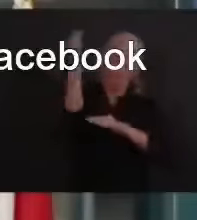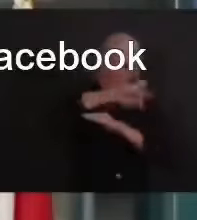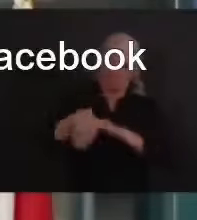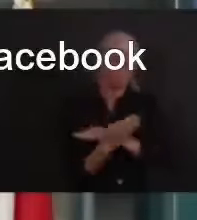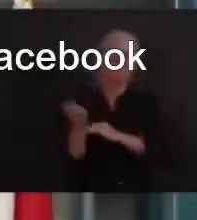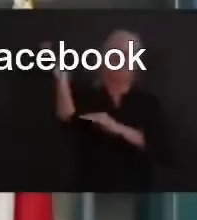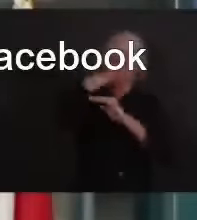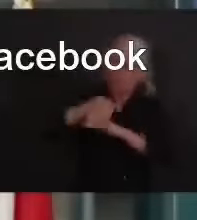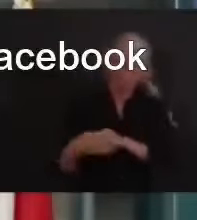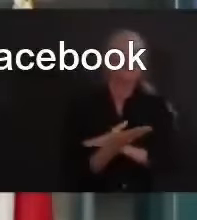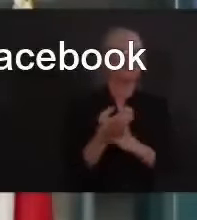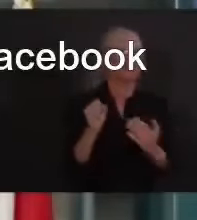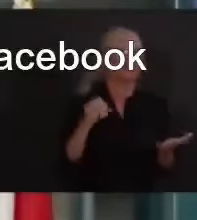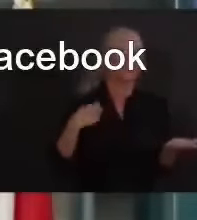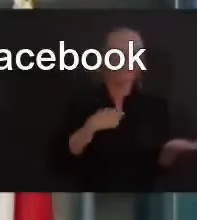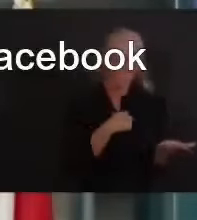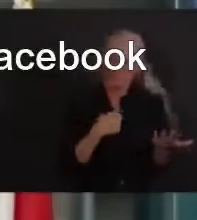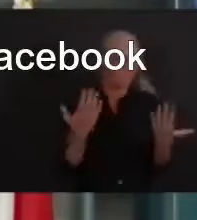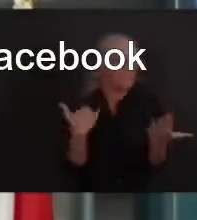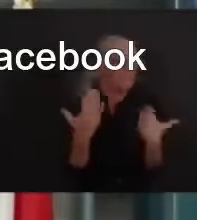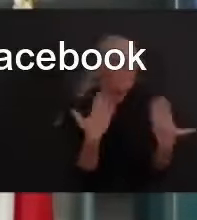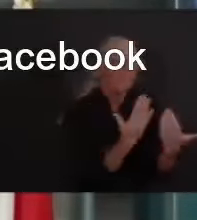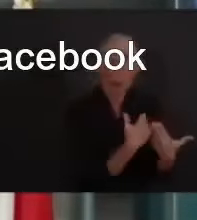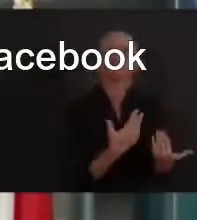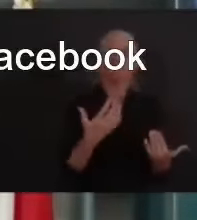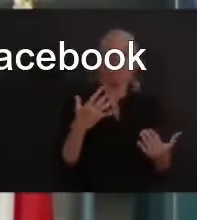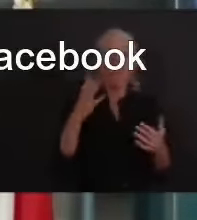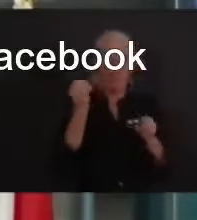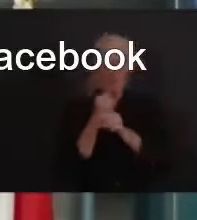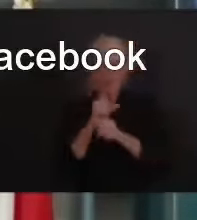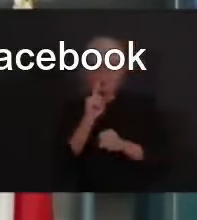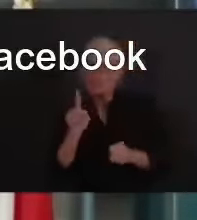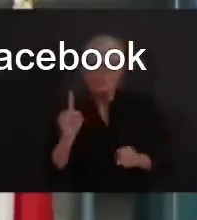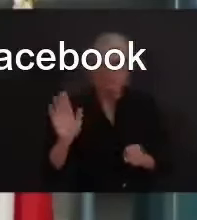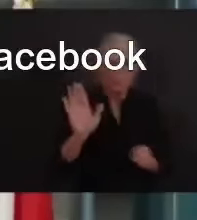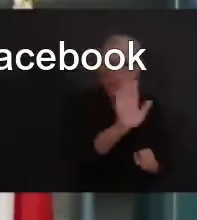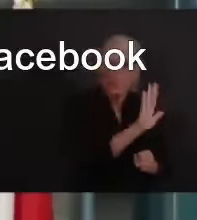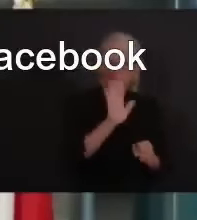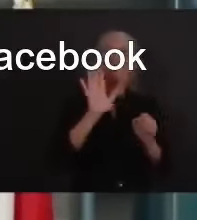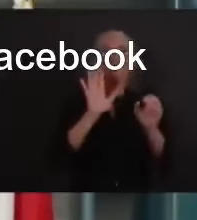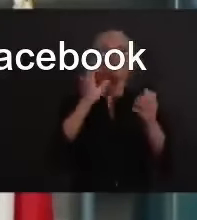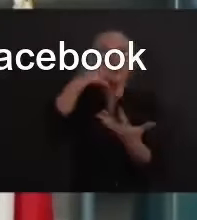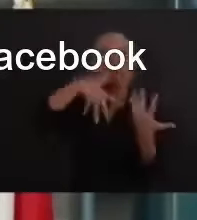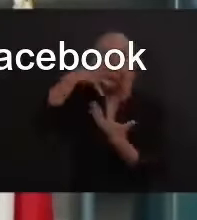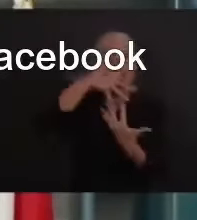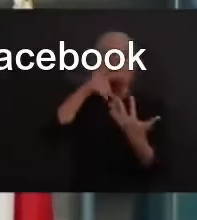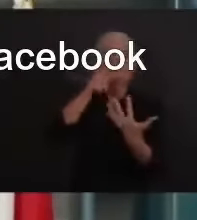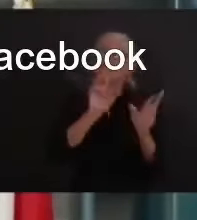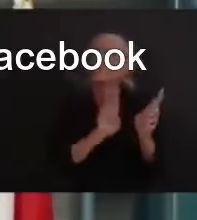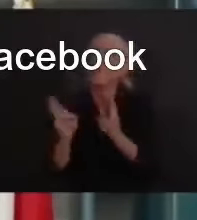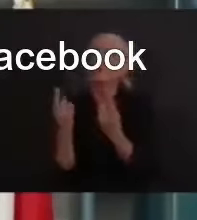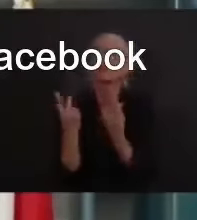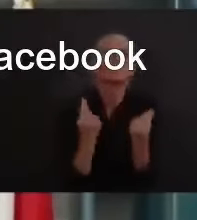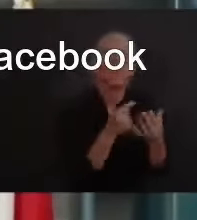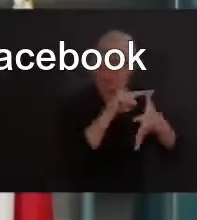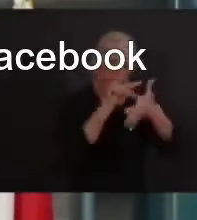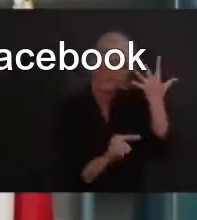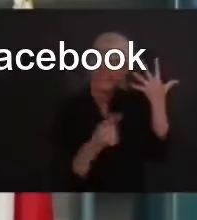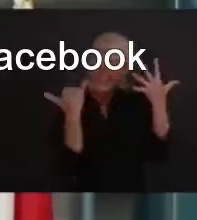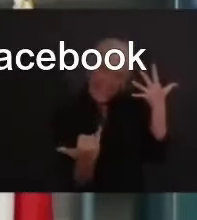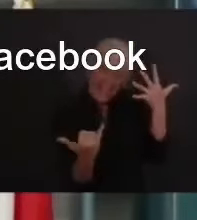I urge Floridians to finalize your storm preparations now, enact your plan. I highly encourage you to